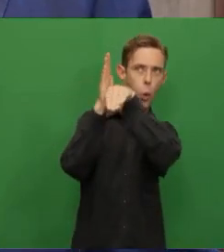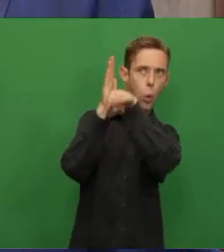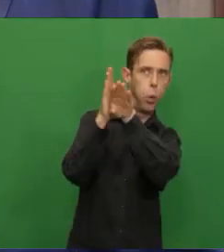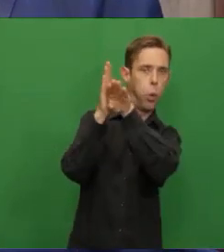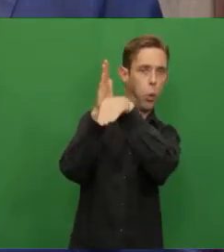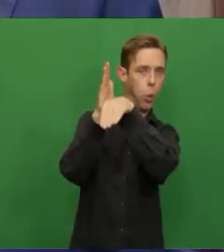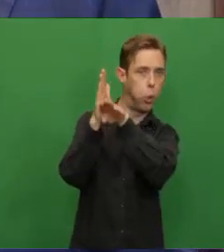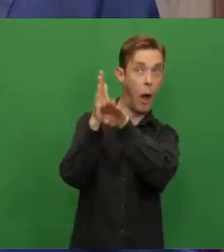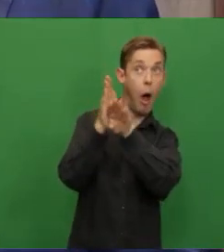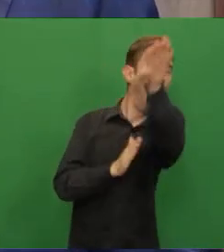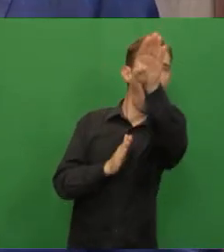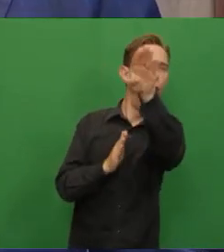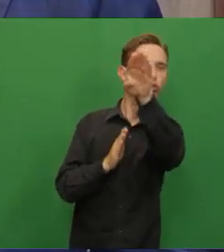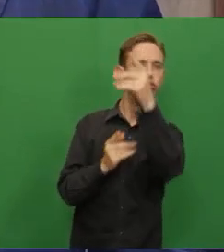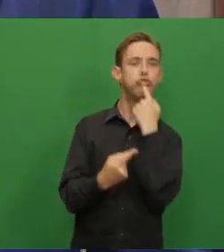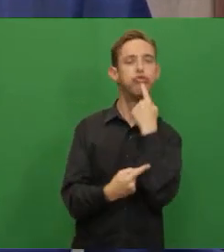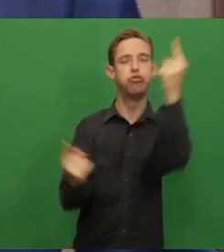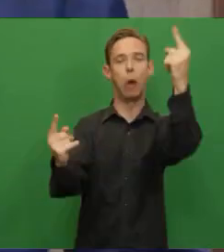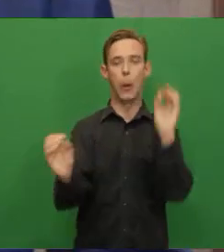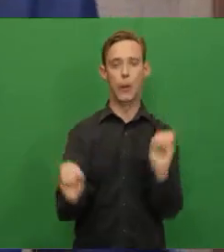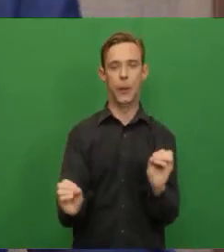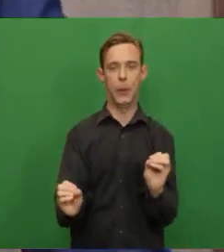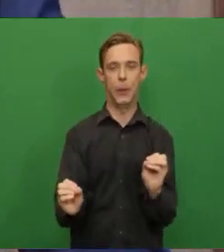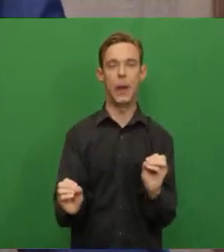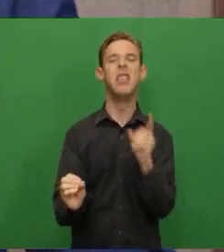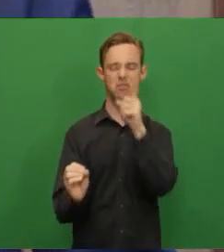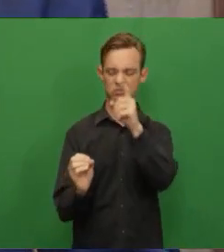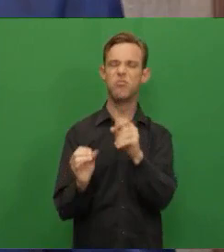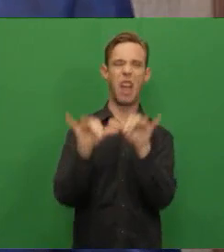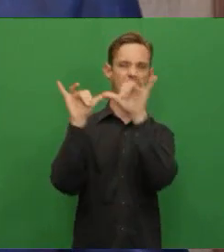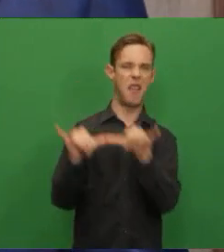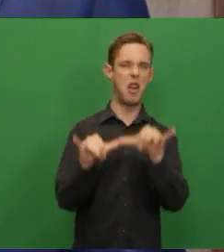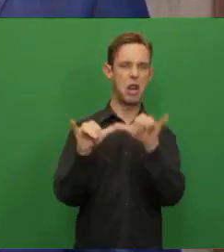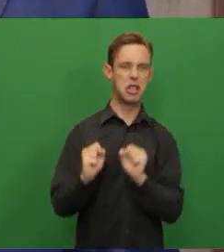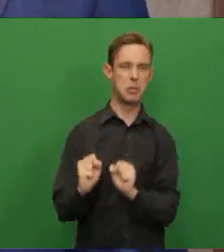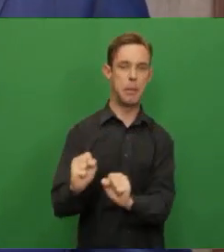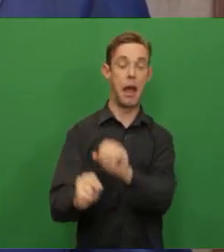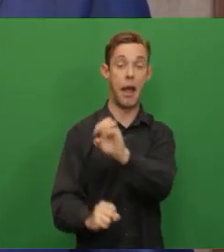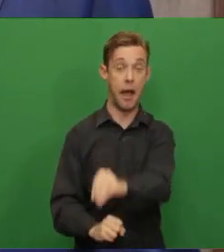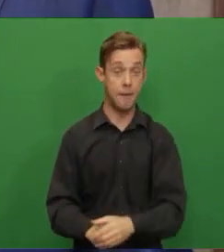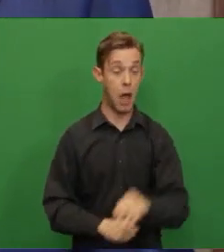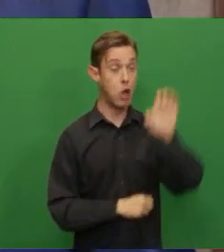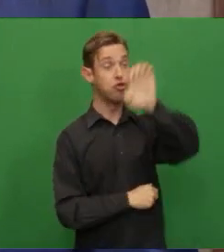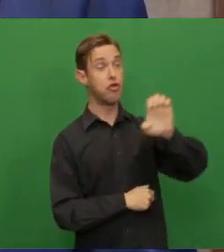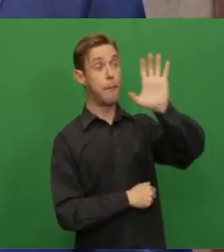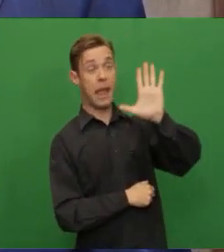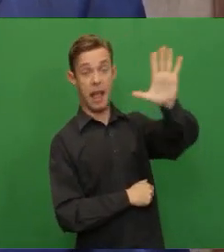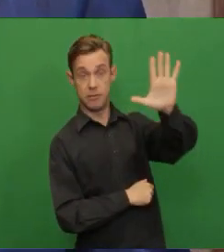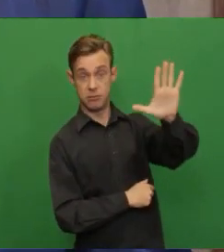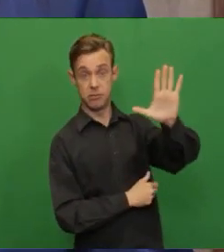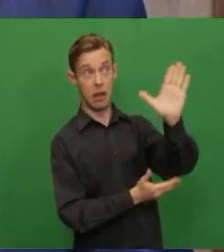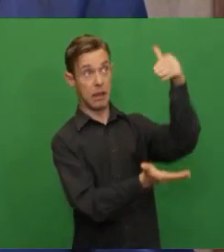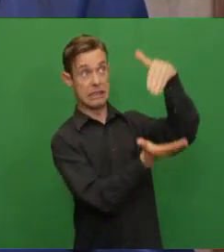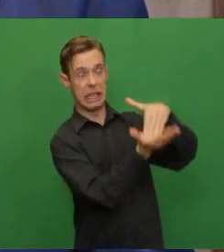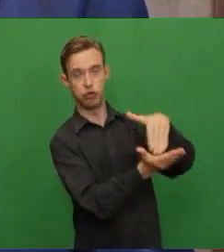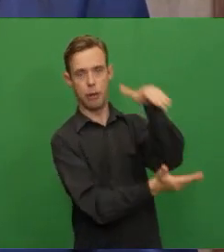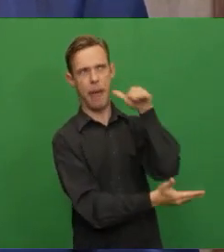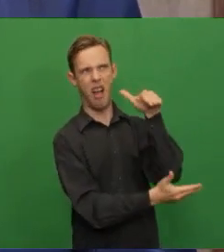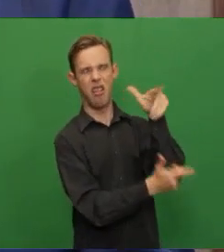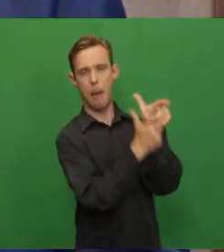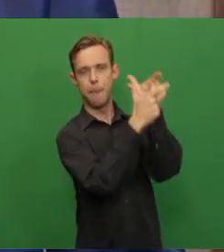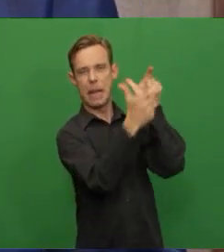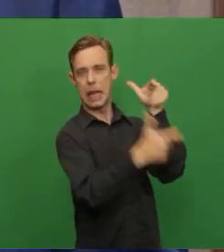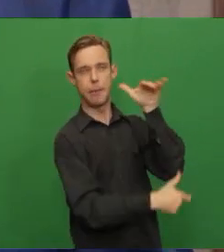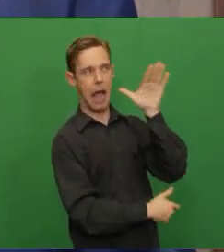inflation or growth surprises, while the European Central Bank is expected to start a rate hiking